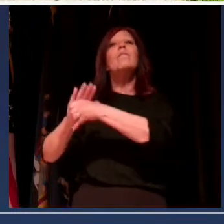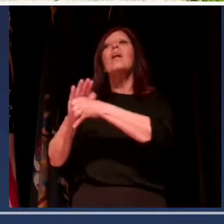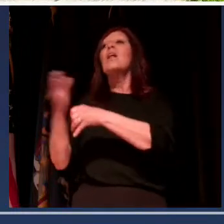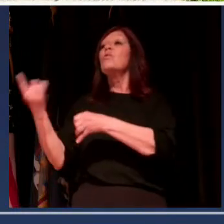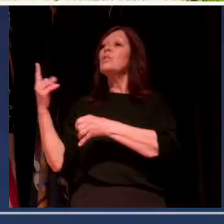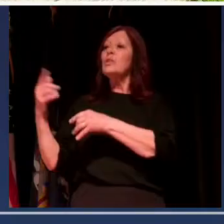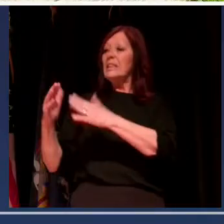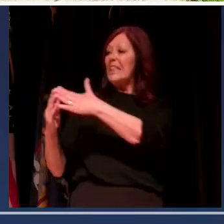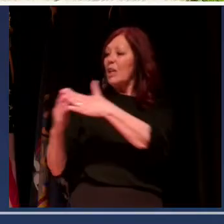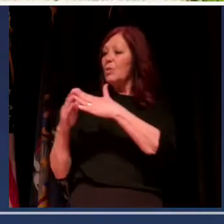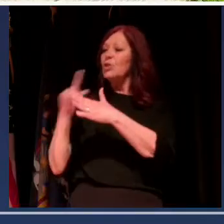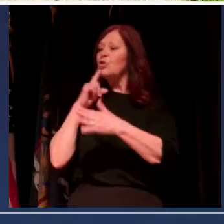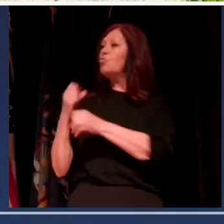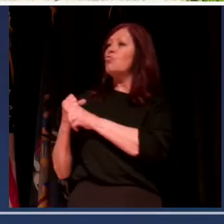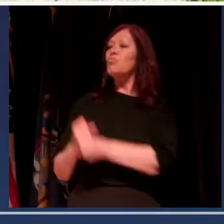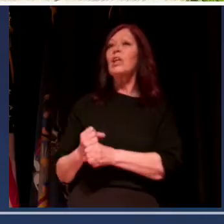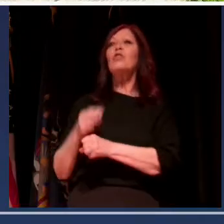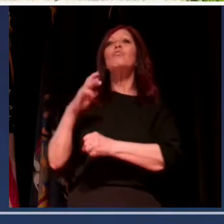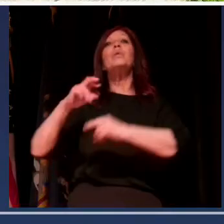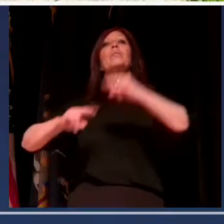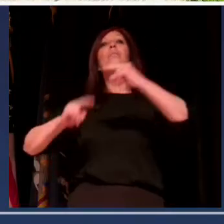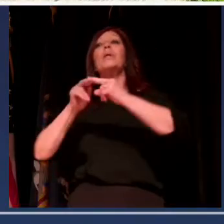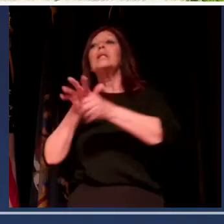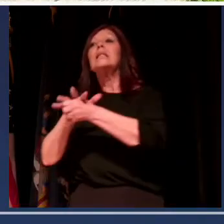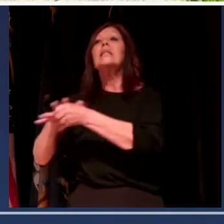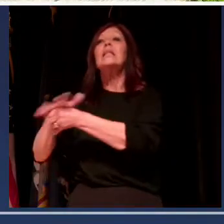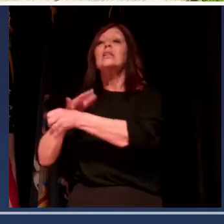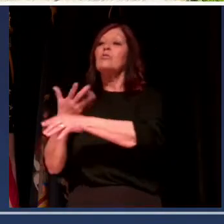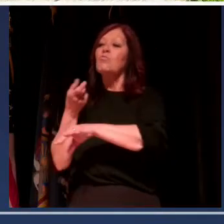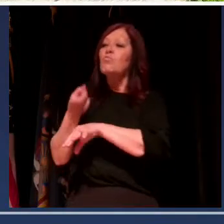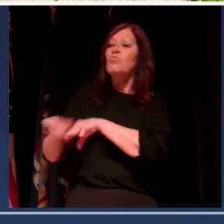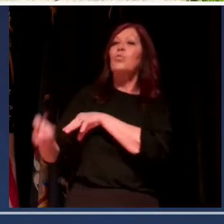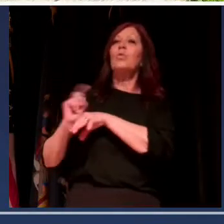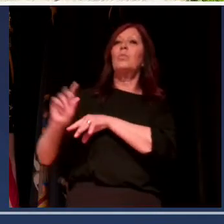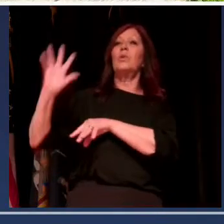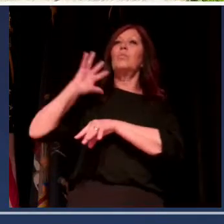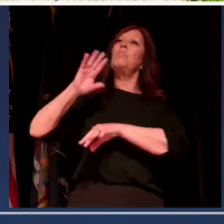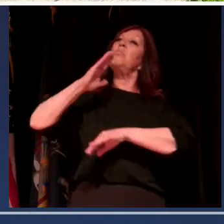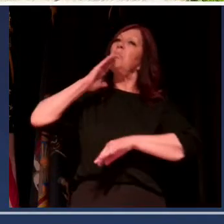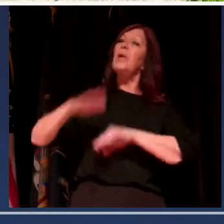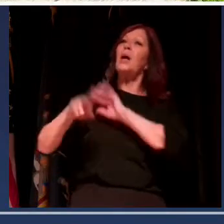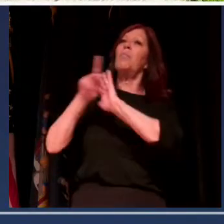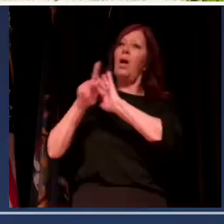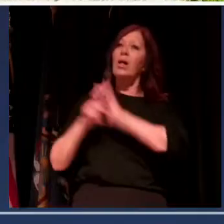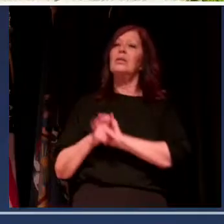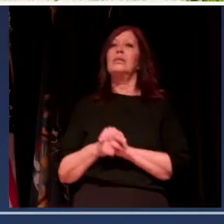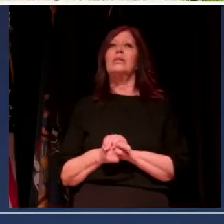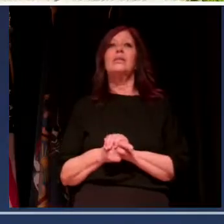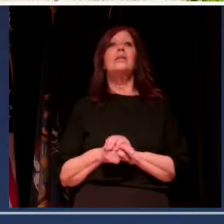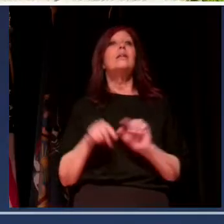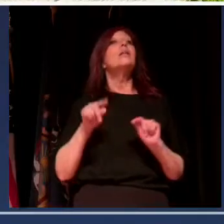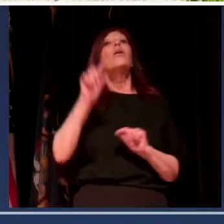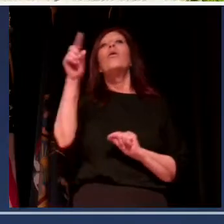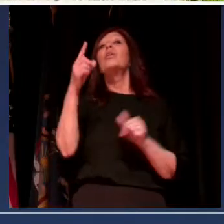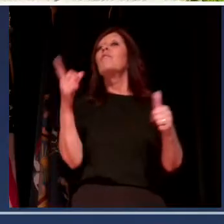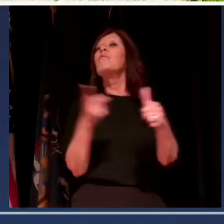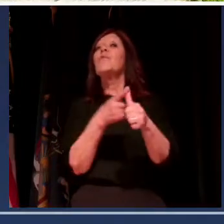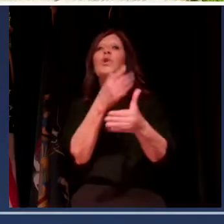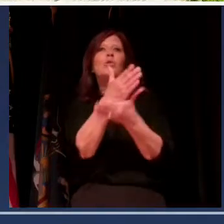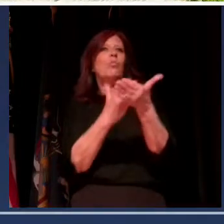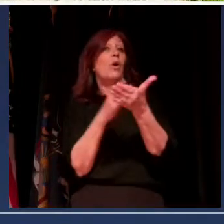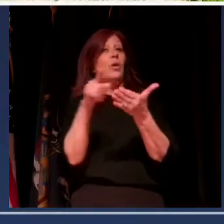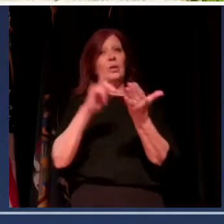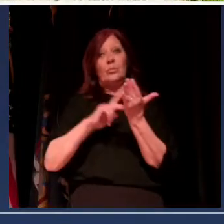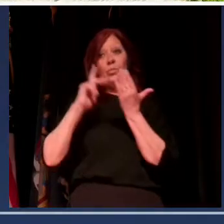strengthen them and rebuild neighborhoods demolished by previous poor policy. This is only our first phase of this